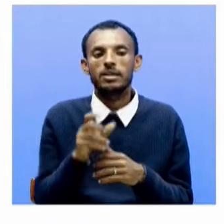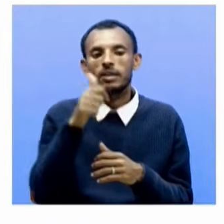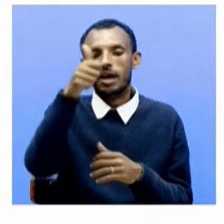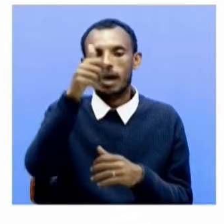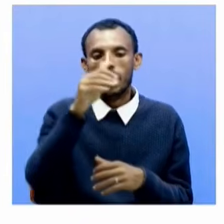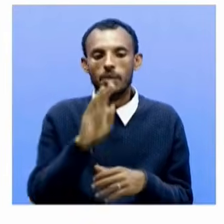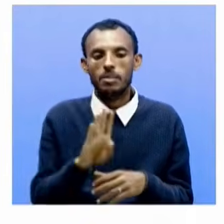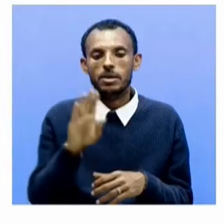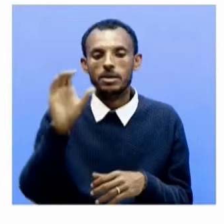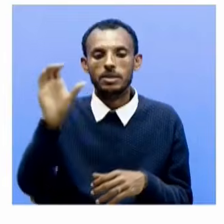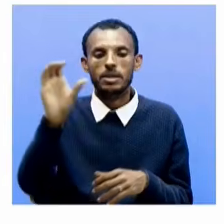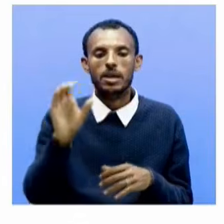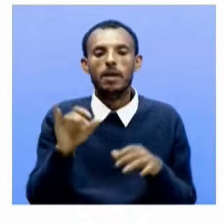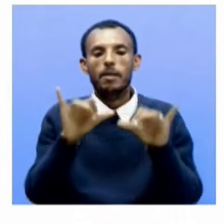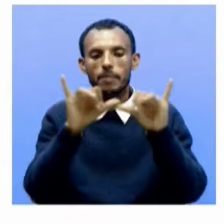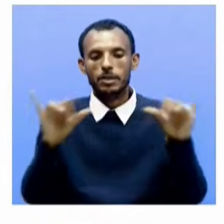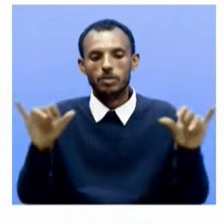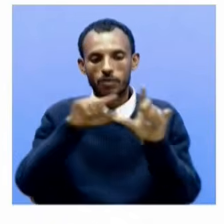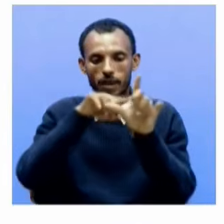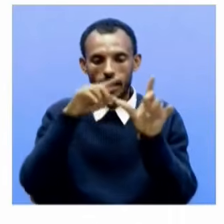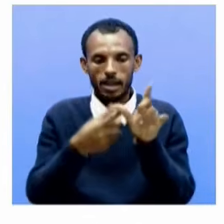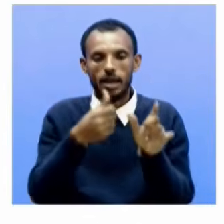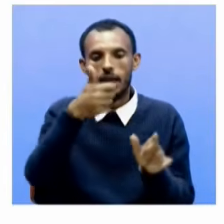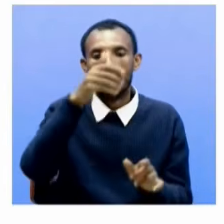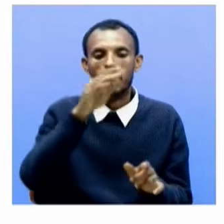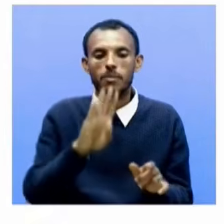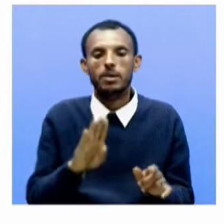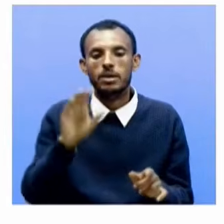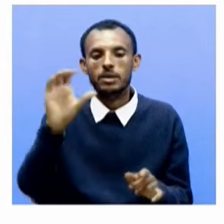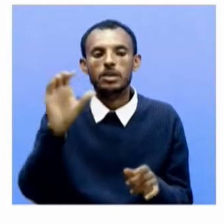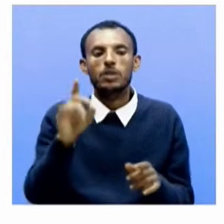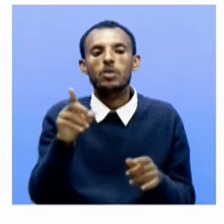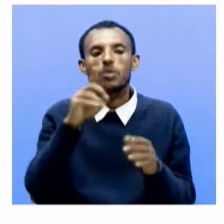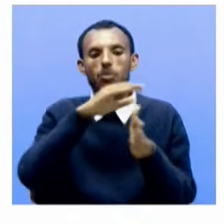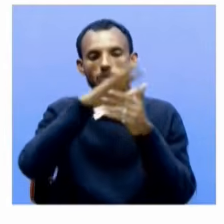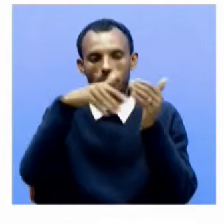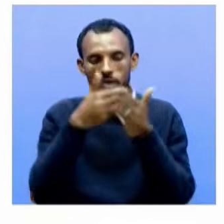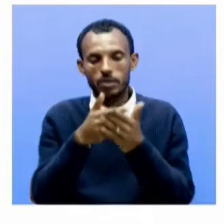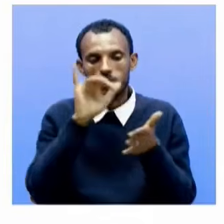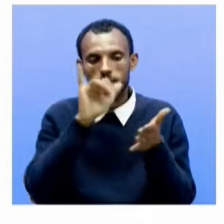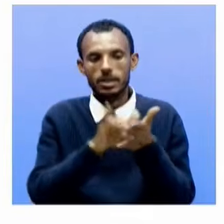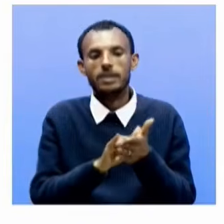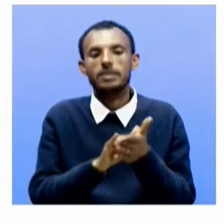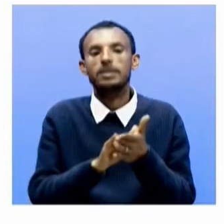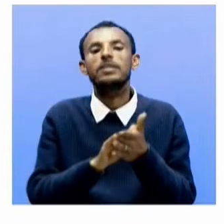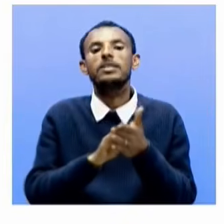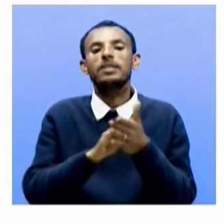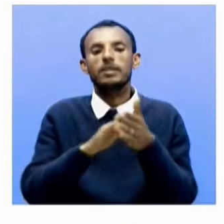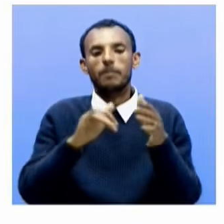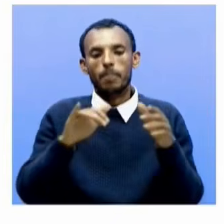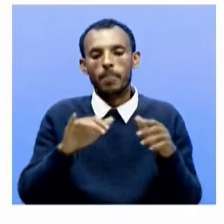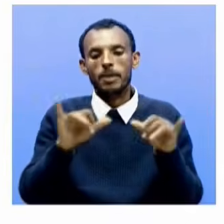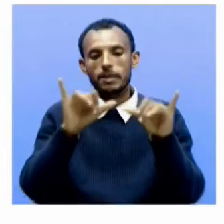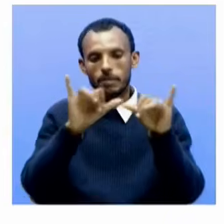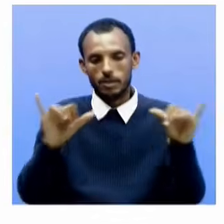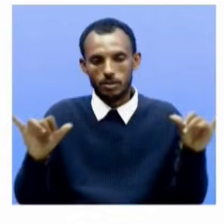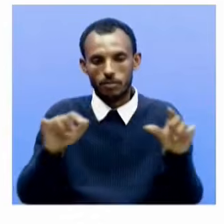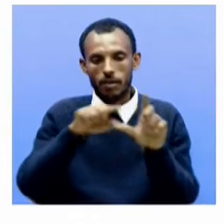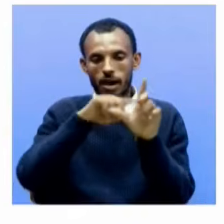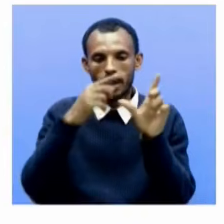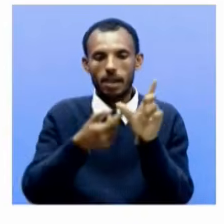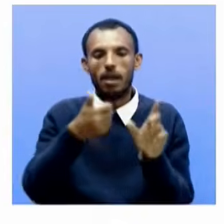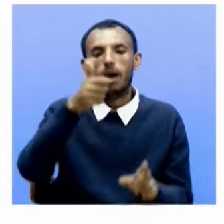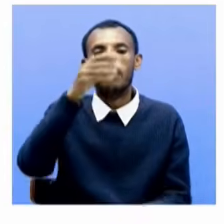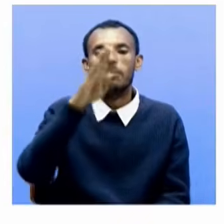ABC. Okay, measure of angle ABC. Therefore, you can conclude that the measure of angle ABC